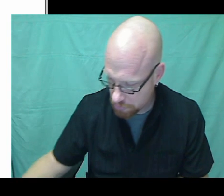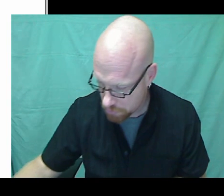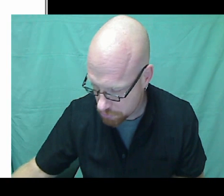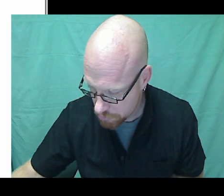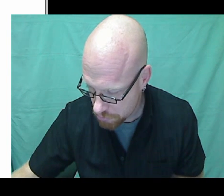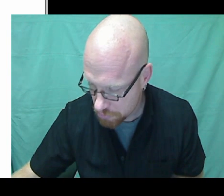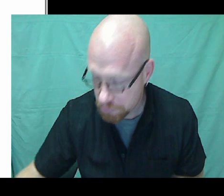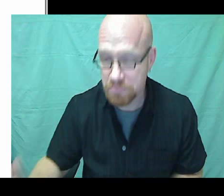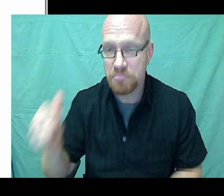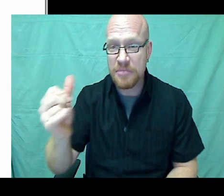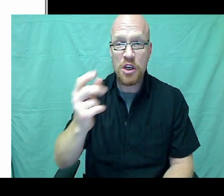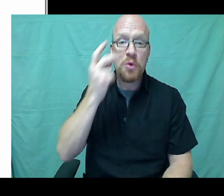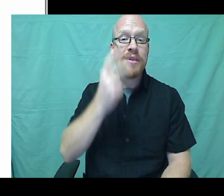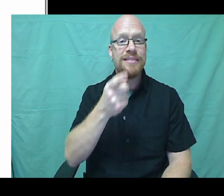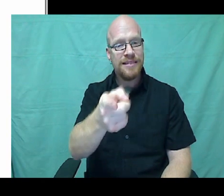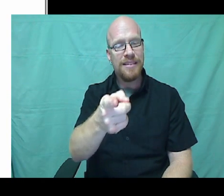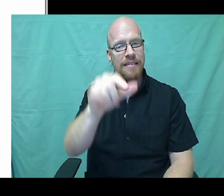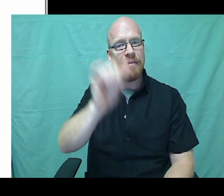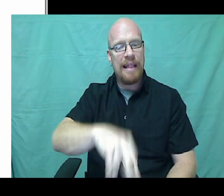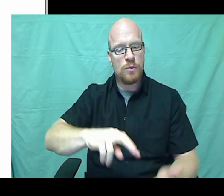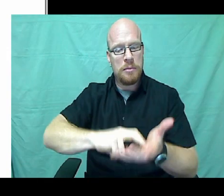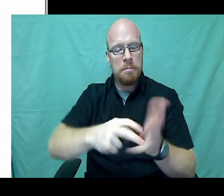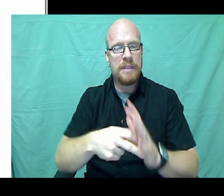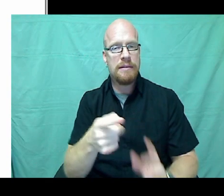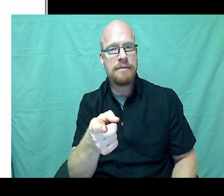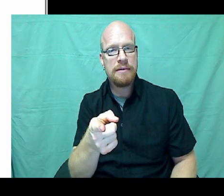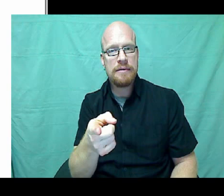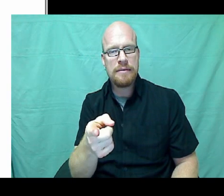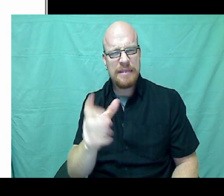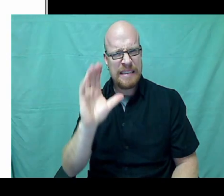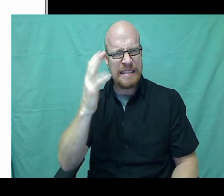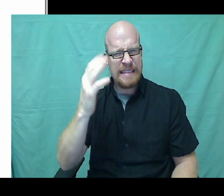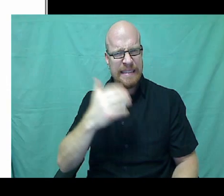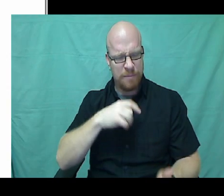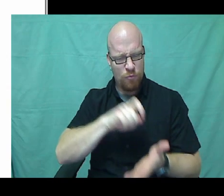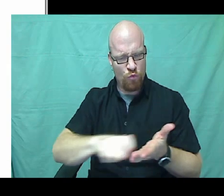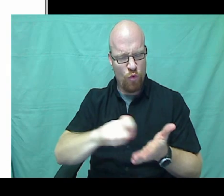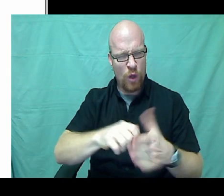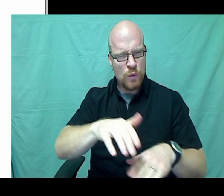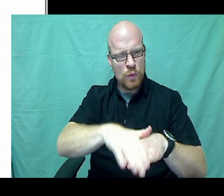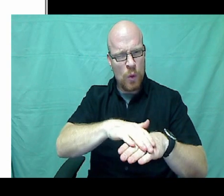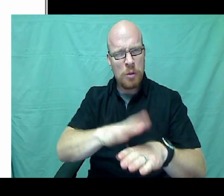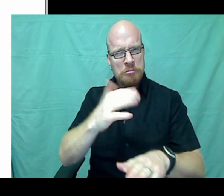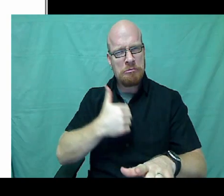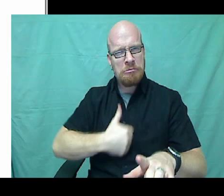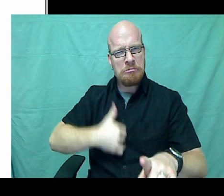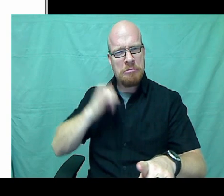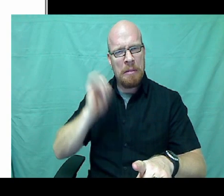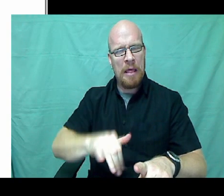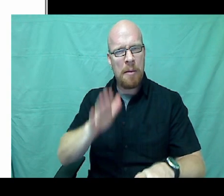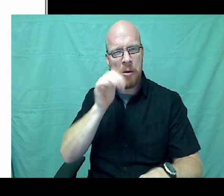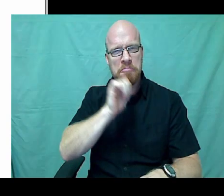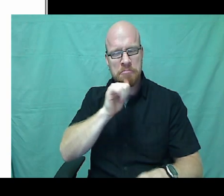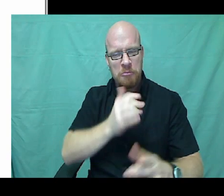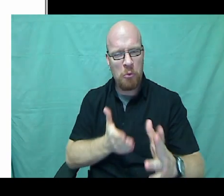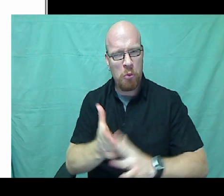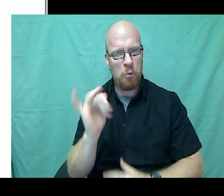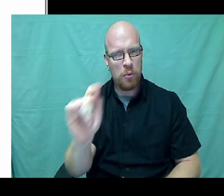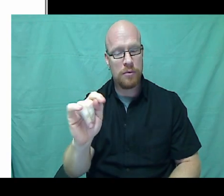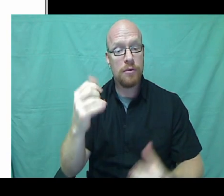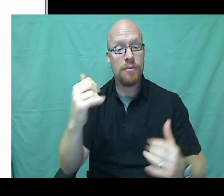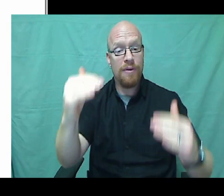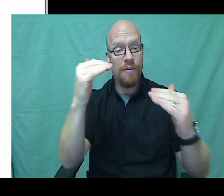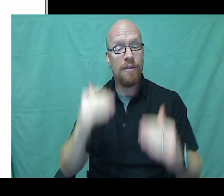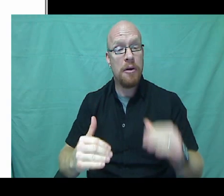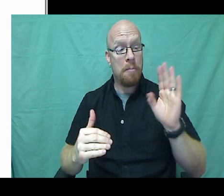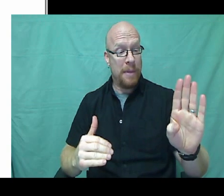So we showed it in expanded form and in shorthand form, I guess you would say. My writing tool is not writing very well today, but we're getting